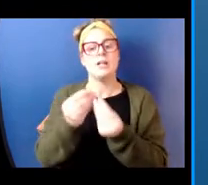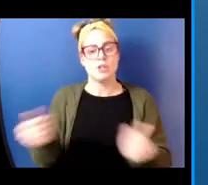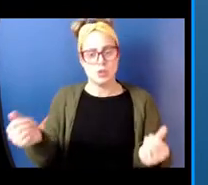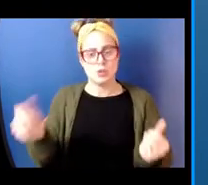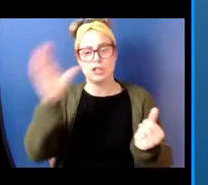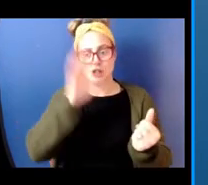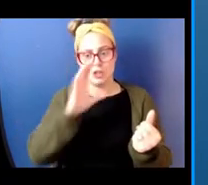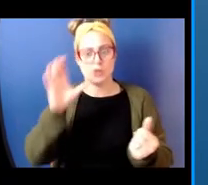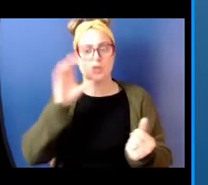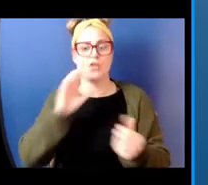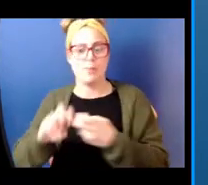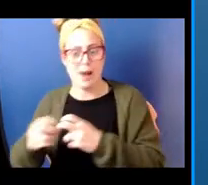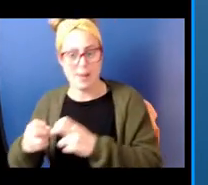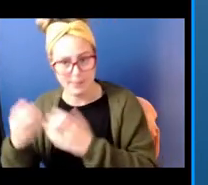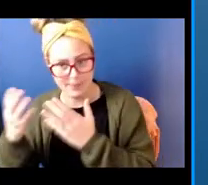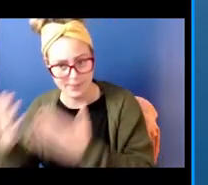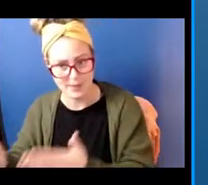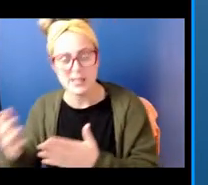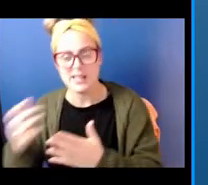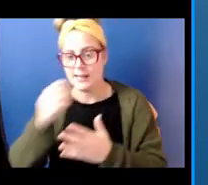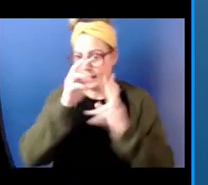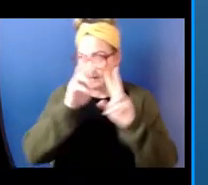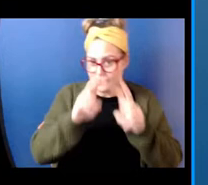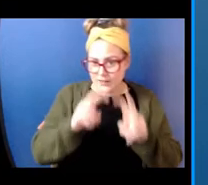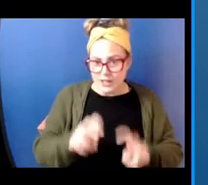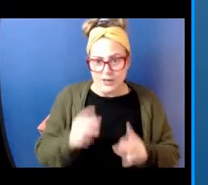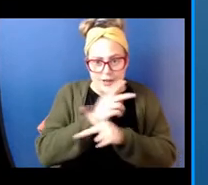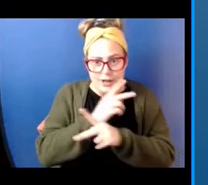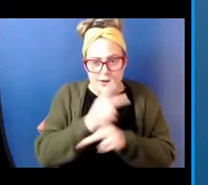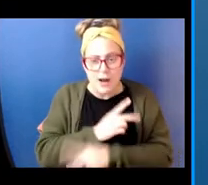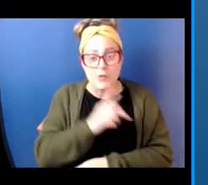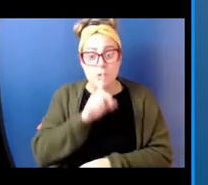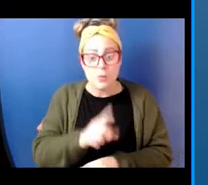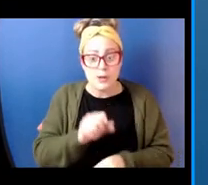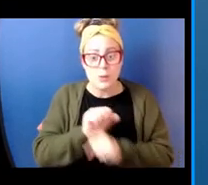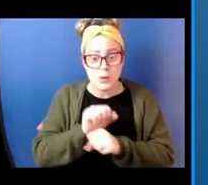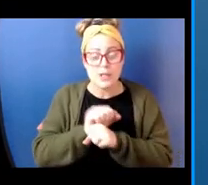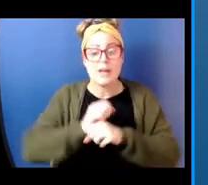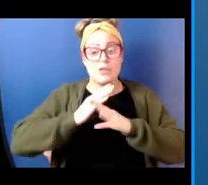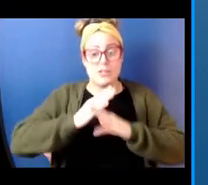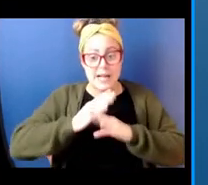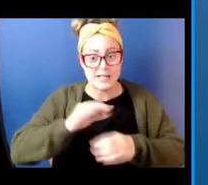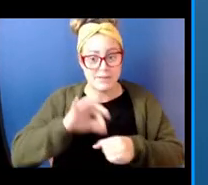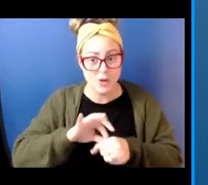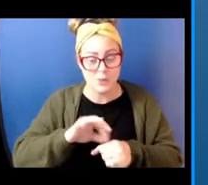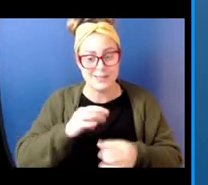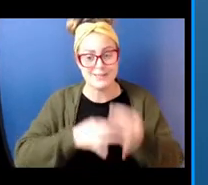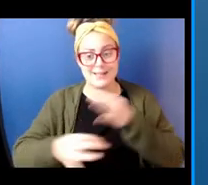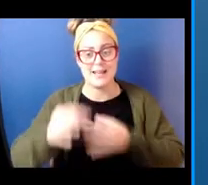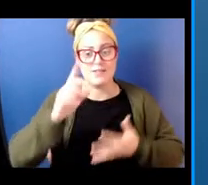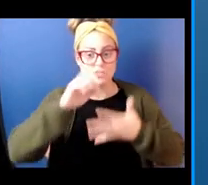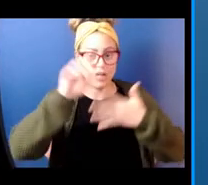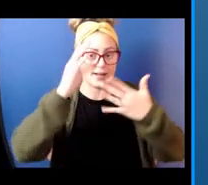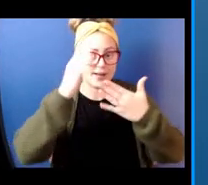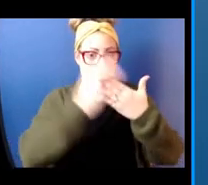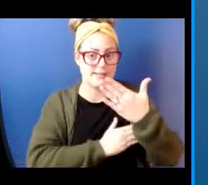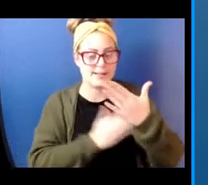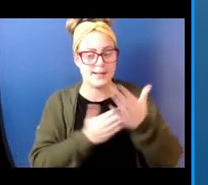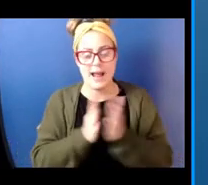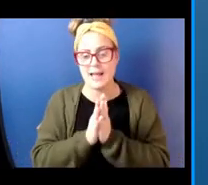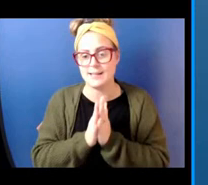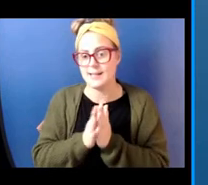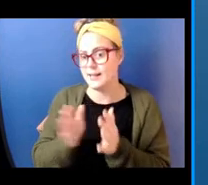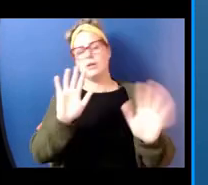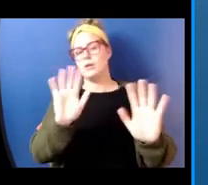of a problem let's dig into the real work of actually protecting the vote instead of just checking a list and saying what we're asking State parties